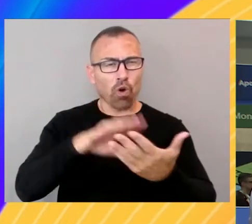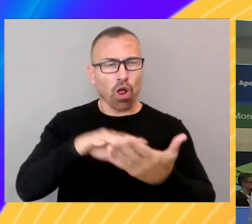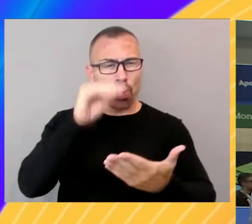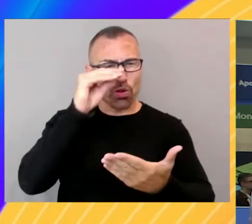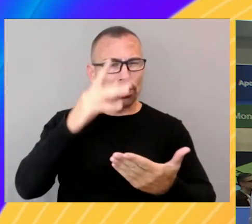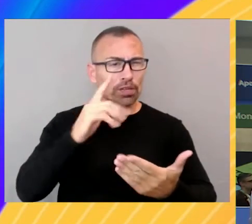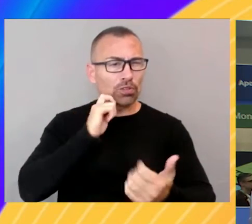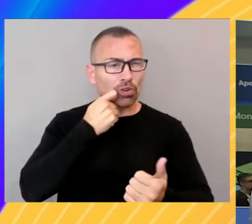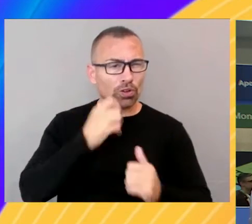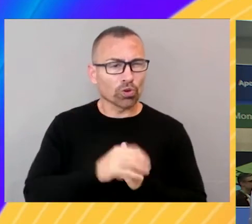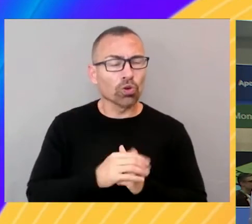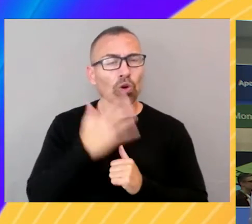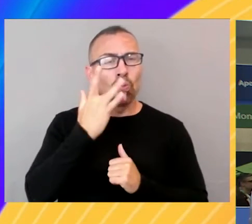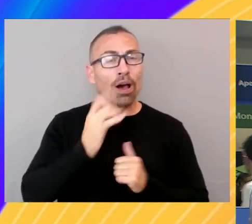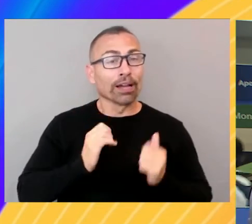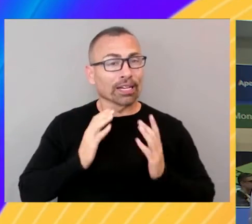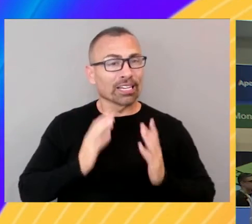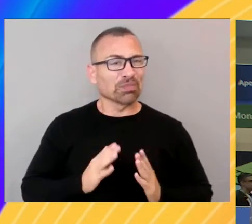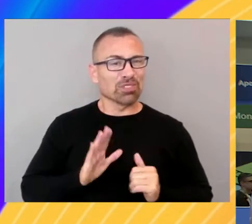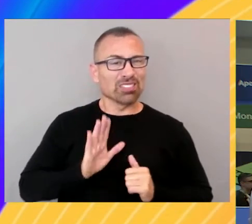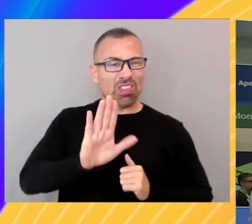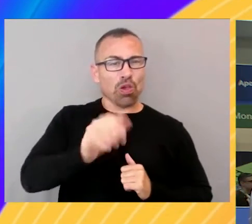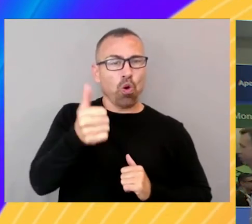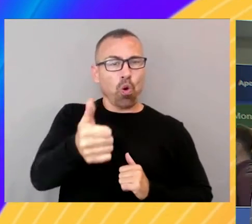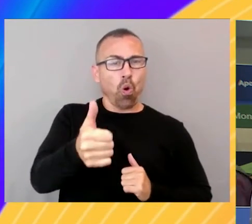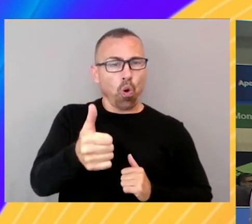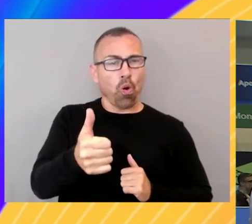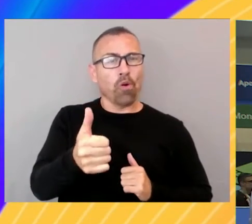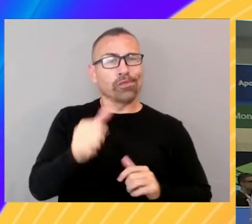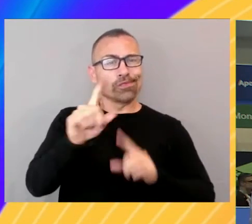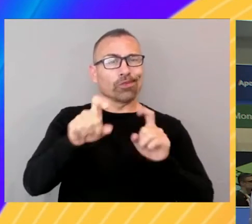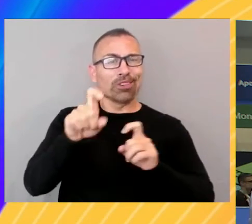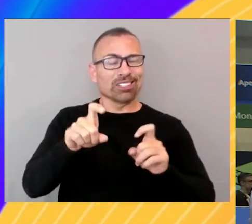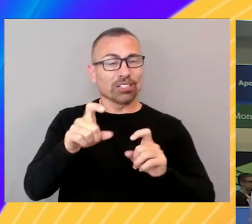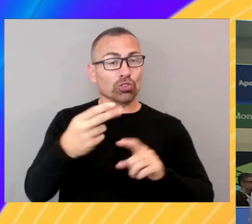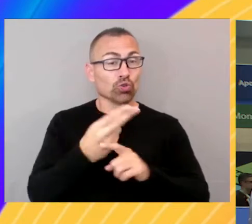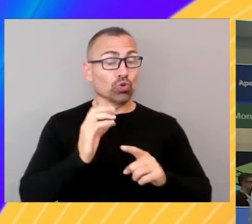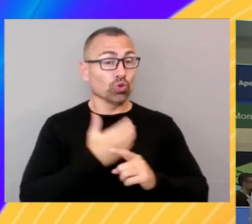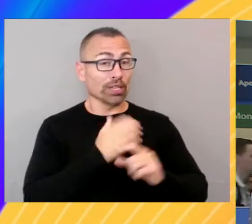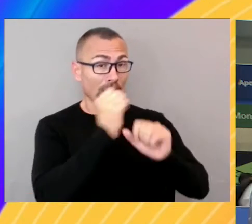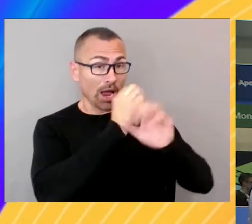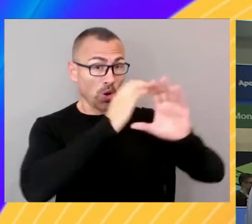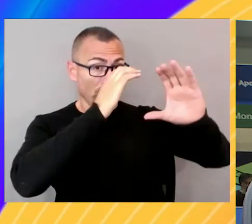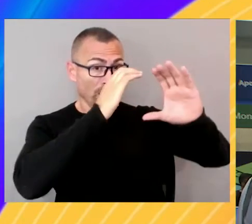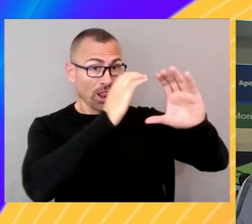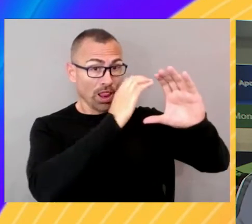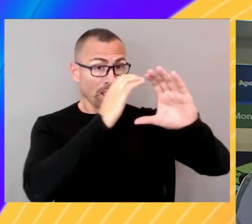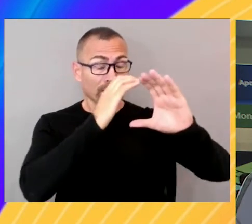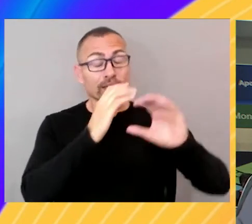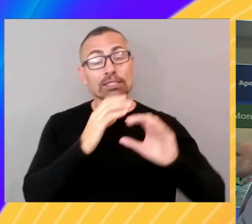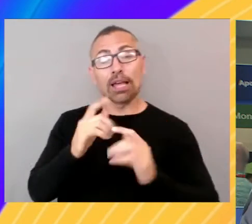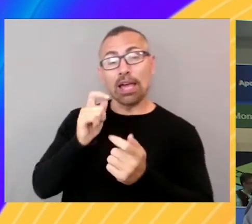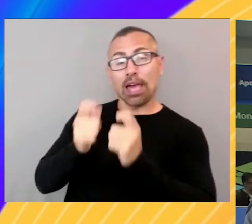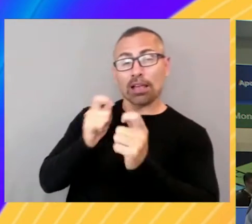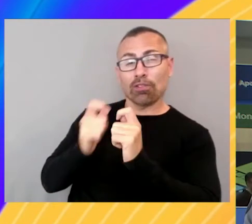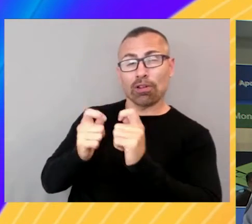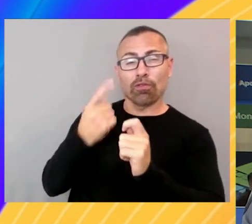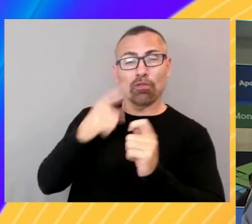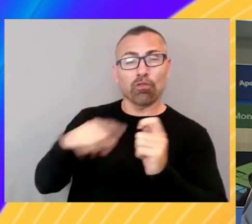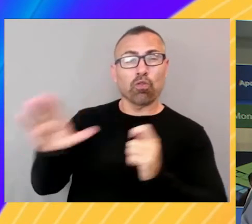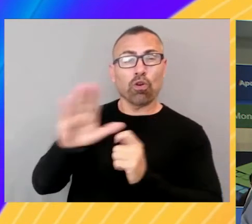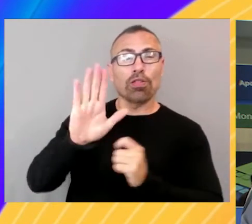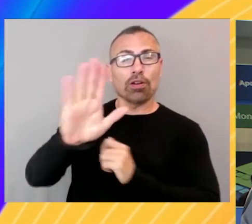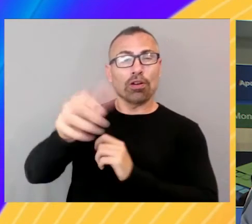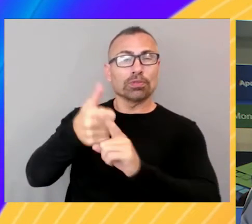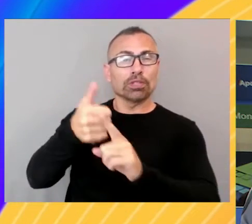their own questions. So they can take our lens or start fresh and create their own well-architected review, right? But